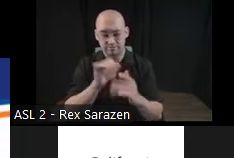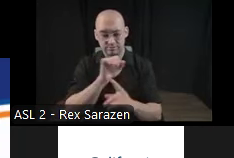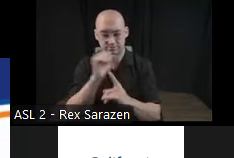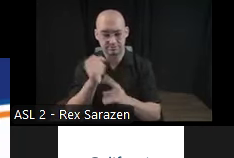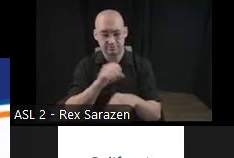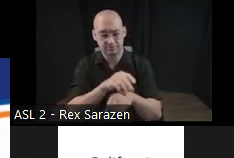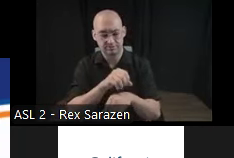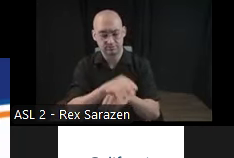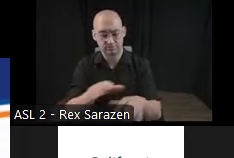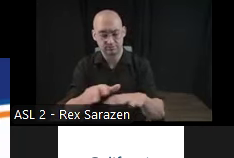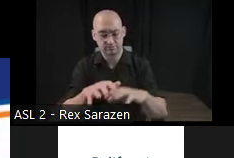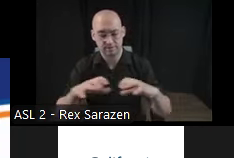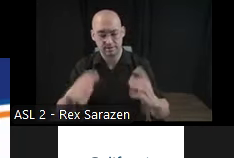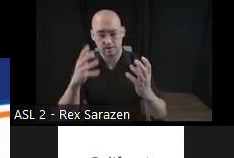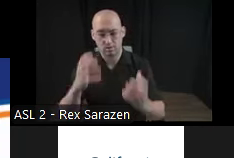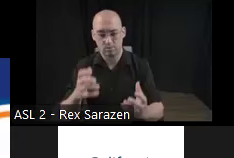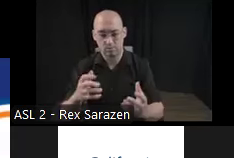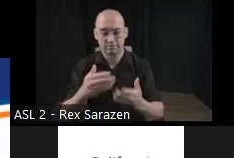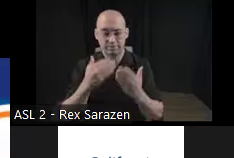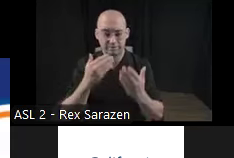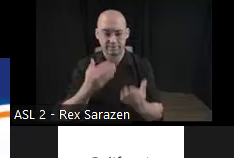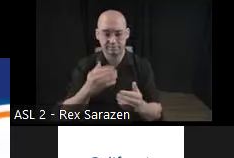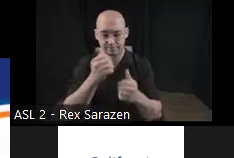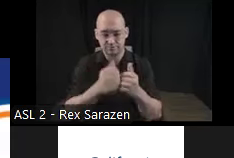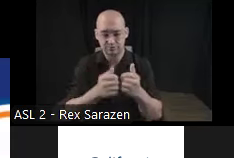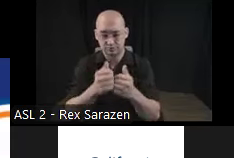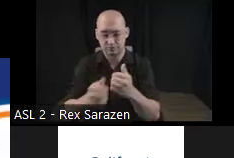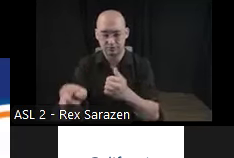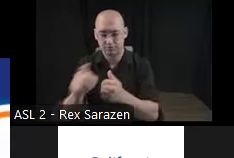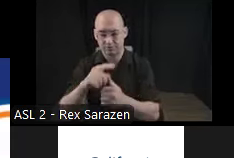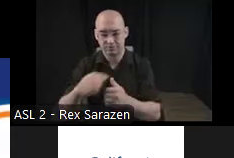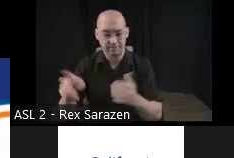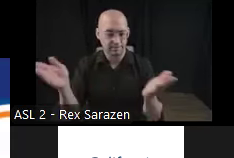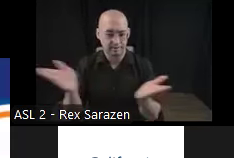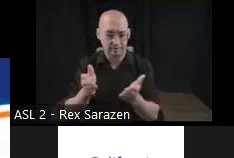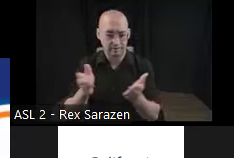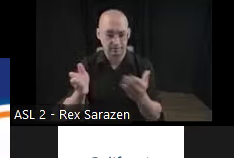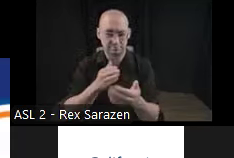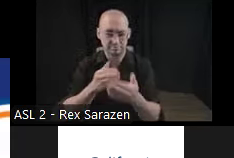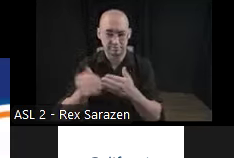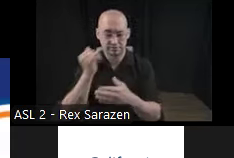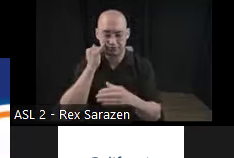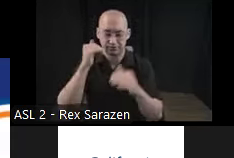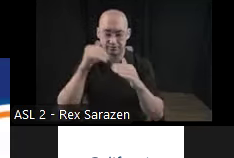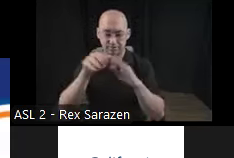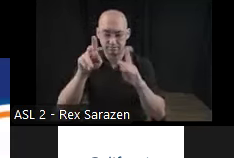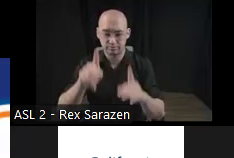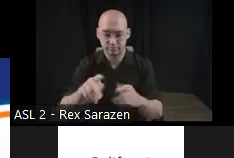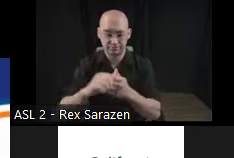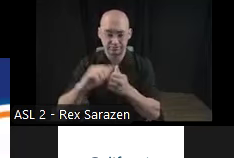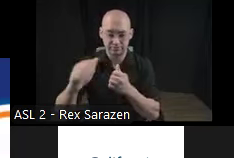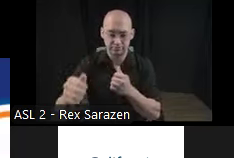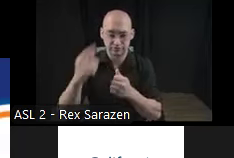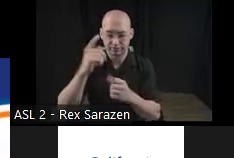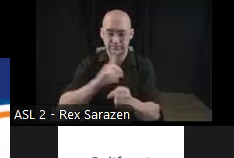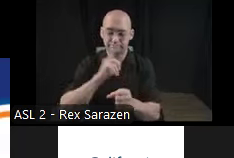committee. I wanted to begin by thanking each of you for being here, whether you're joining us in person or virtually, and for the commitment you bring